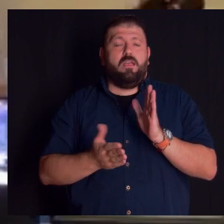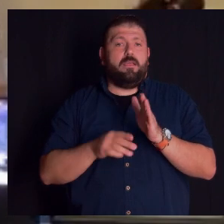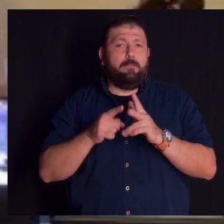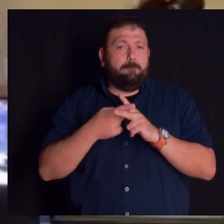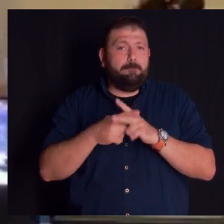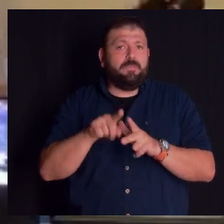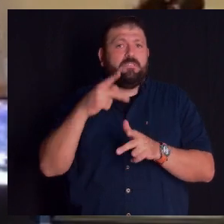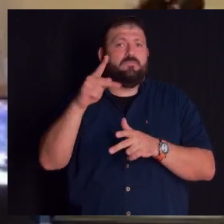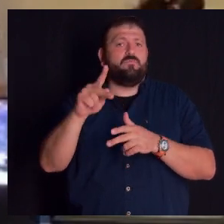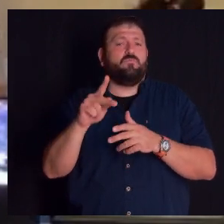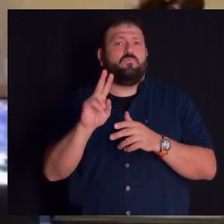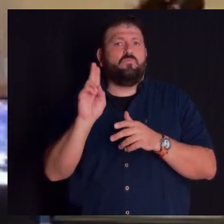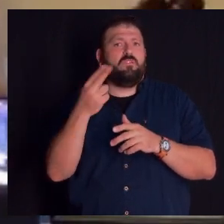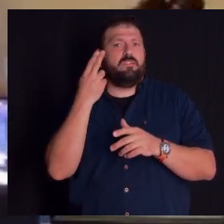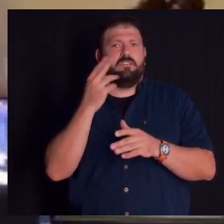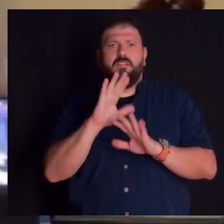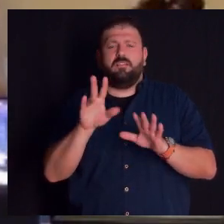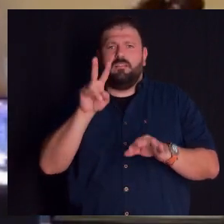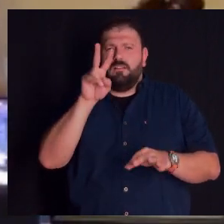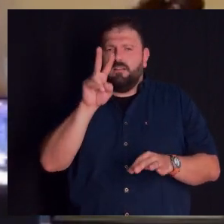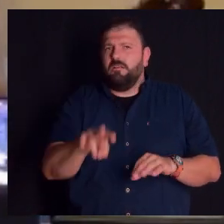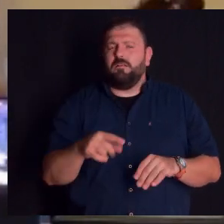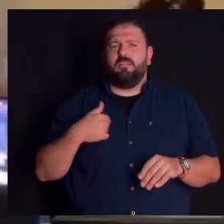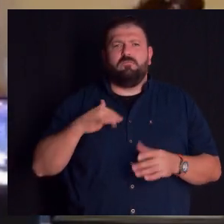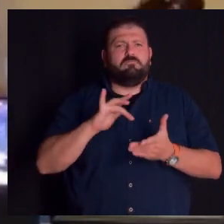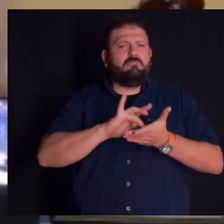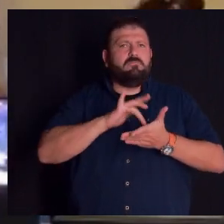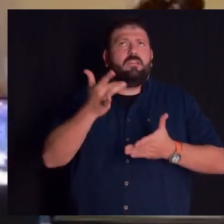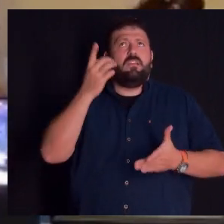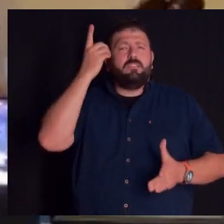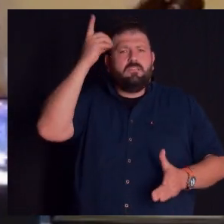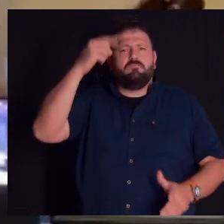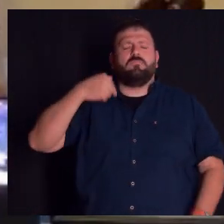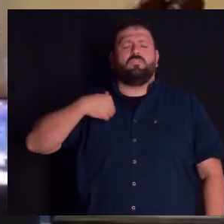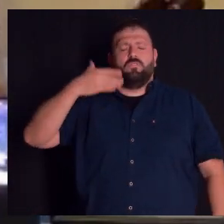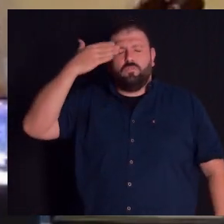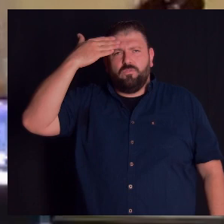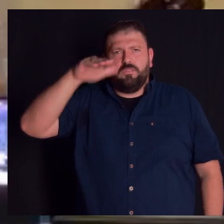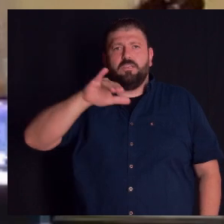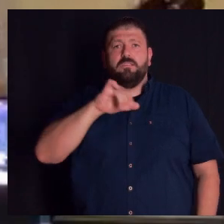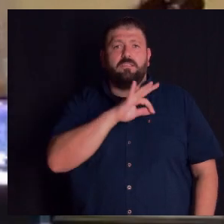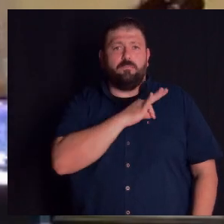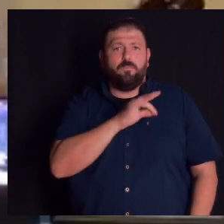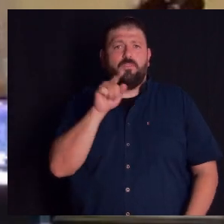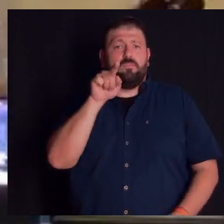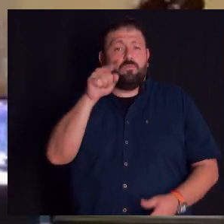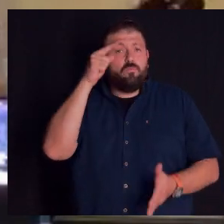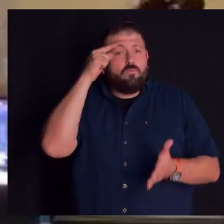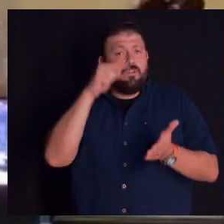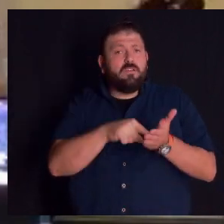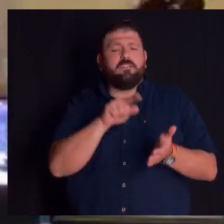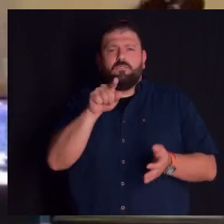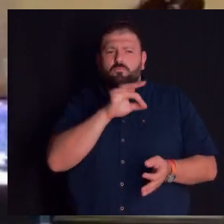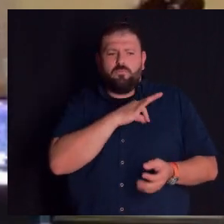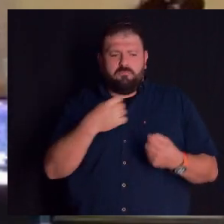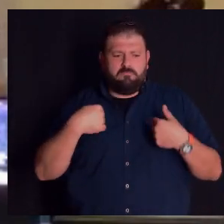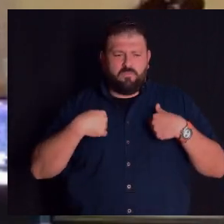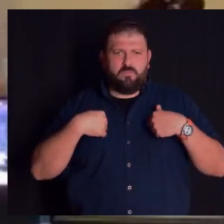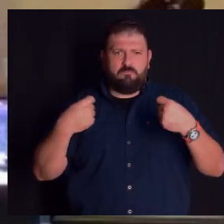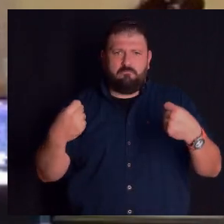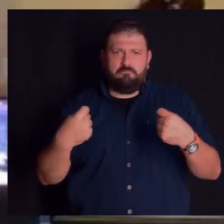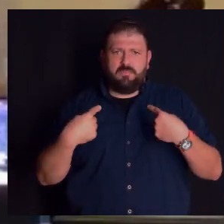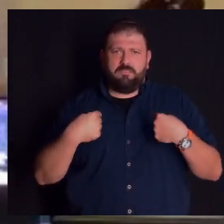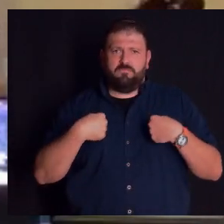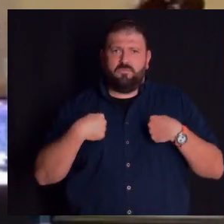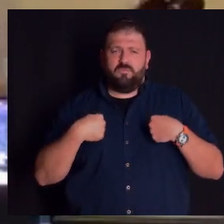about to Y la verdad, start her pues te digo, degree, estoy muy but agradecido I'm con very Dios. Sé que sí se grateful to puede. God. Es Yes, I cuestión know de it is creer en uno possible. mismo. You just Y need el to believe momento in que nosotros